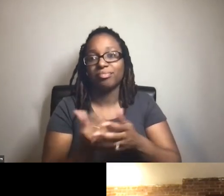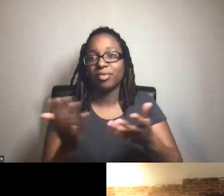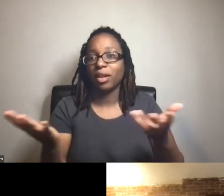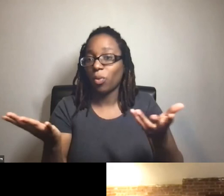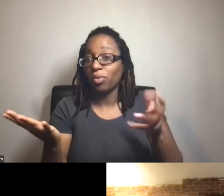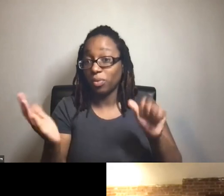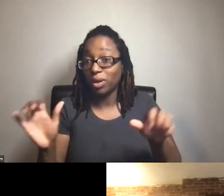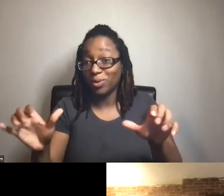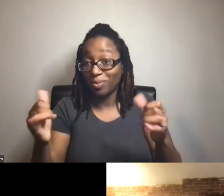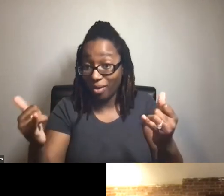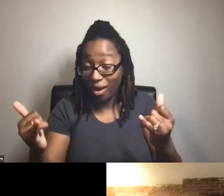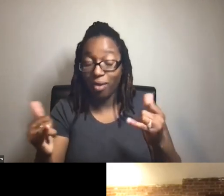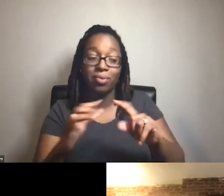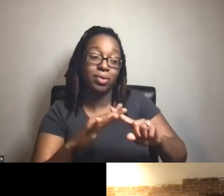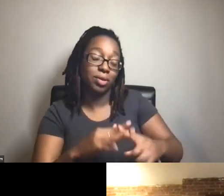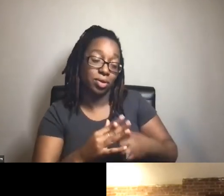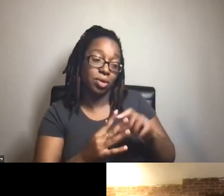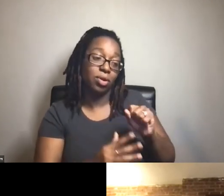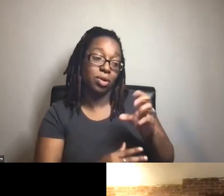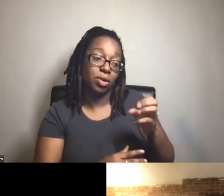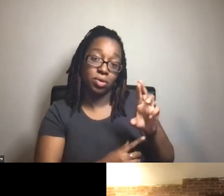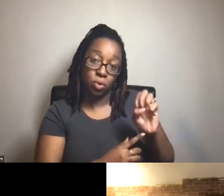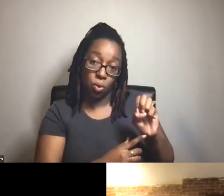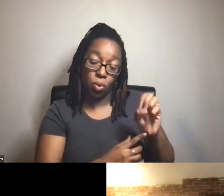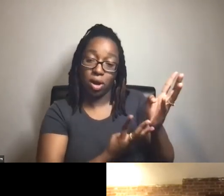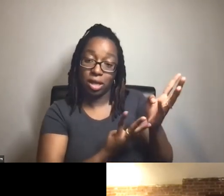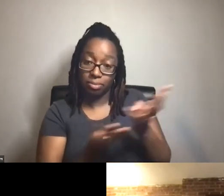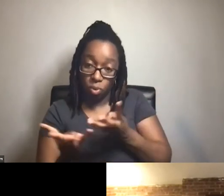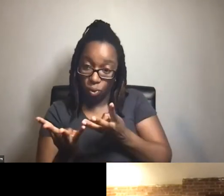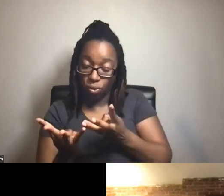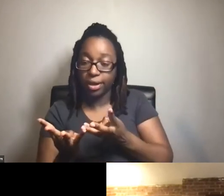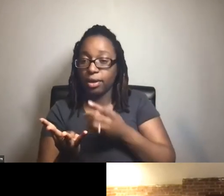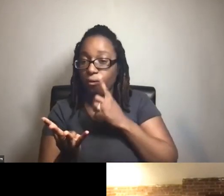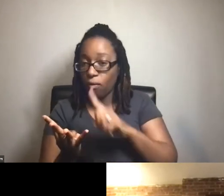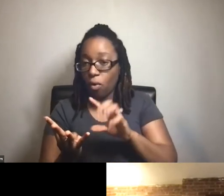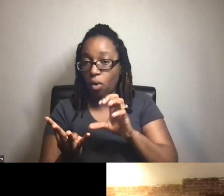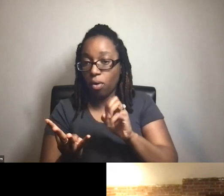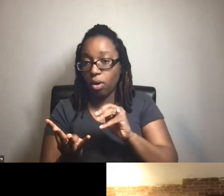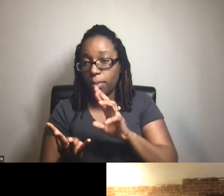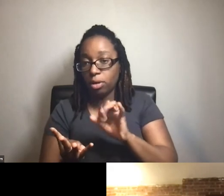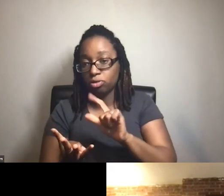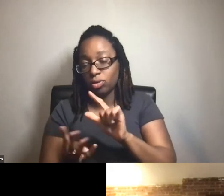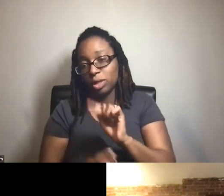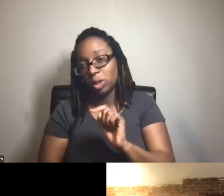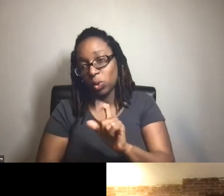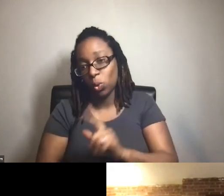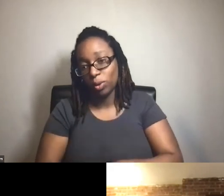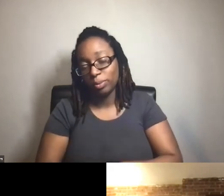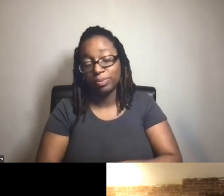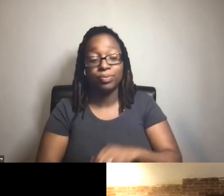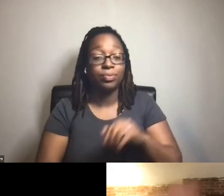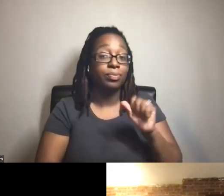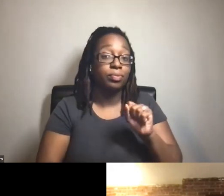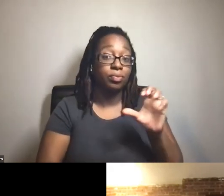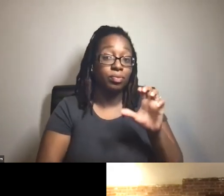now is you can start a score and then you can export the music XML and open it into a commercial tool. The thing that SoundCells can do